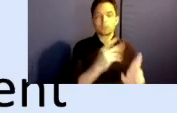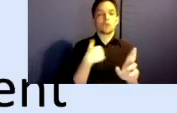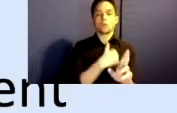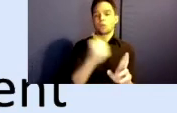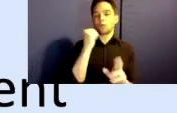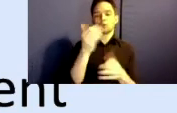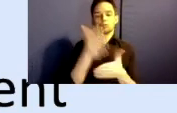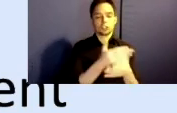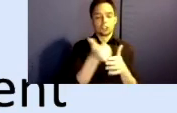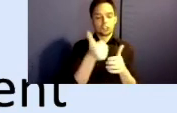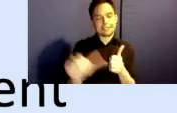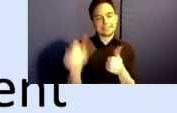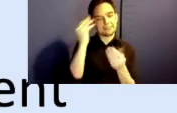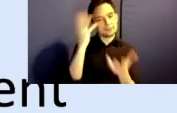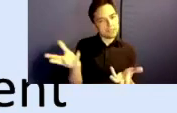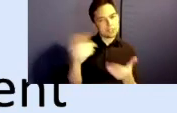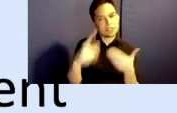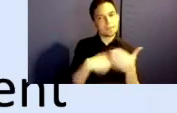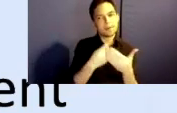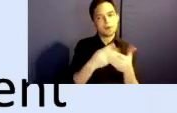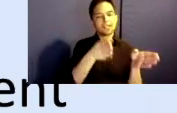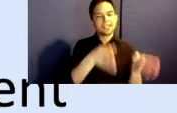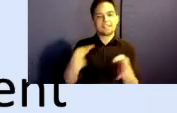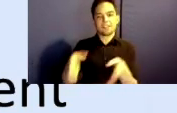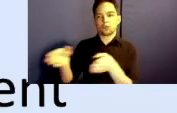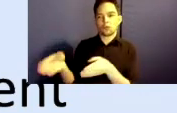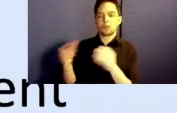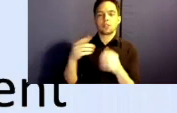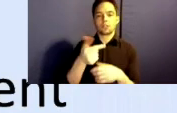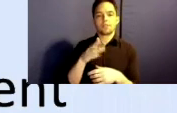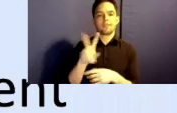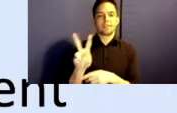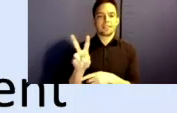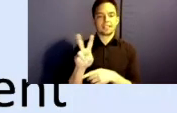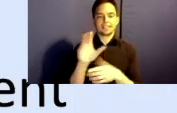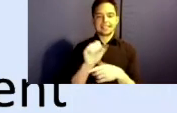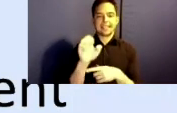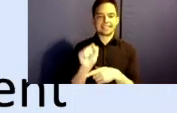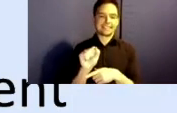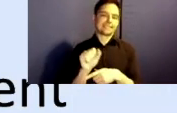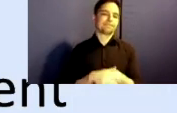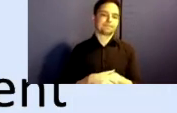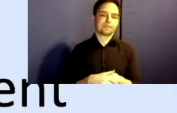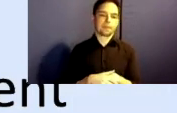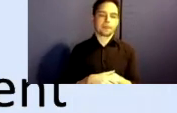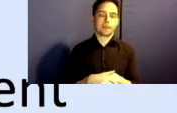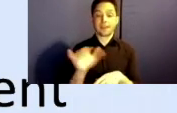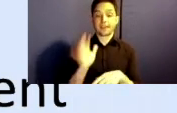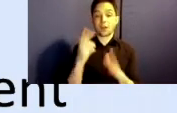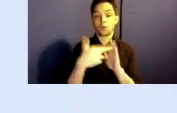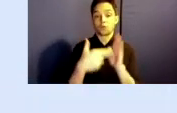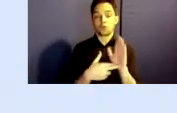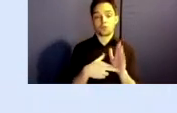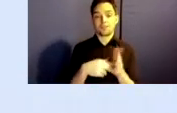share any information about individual GBV cases. So that's our rules of